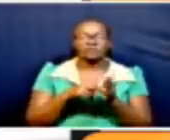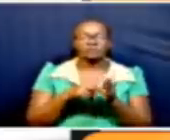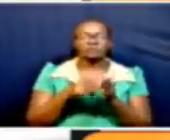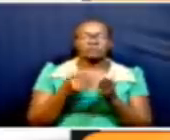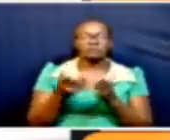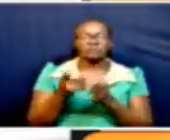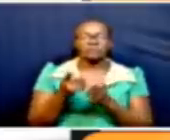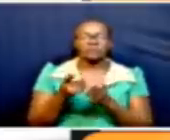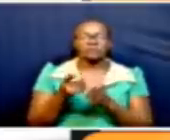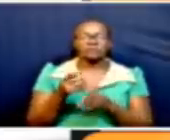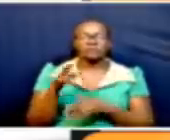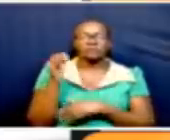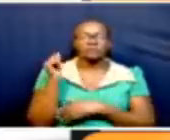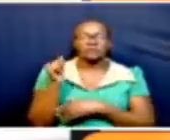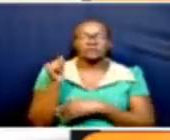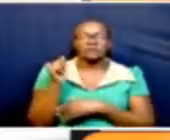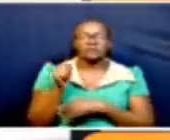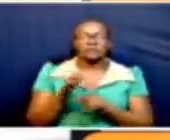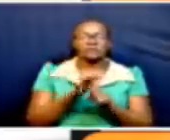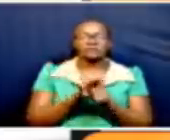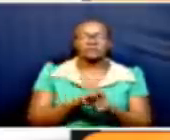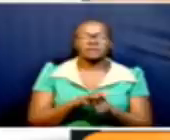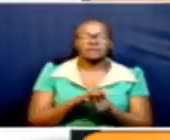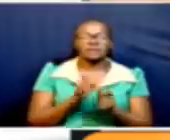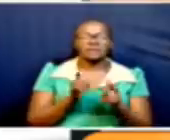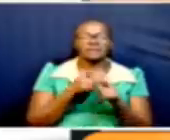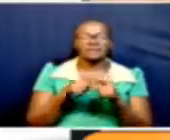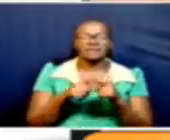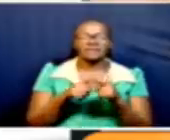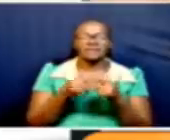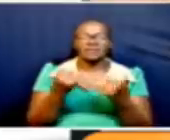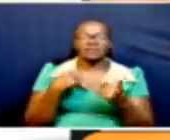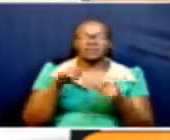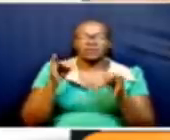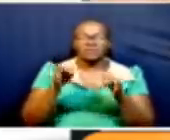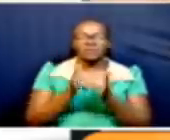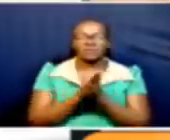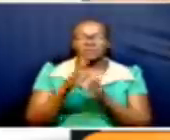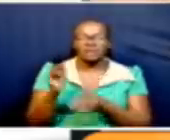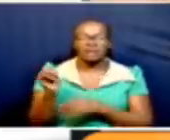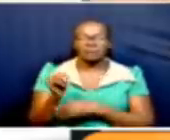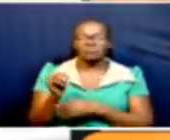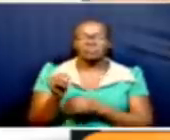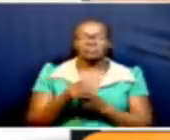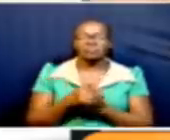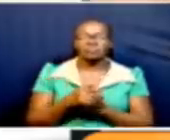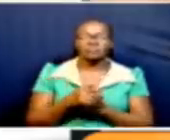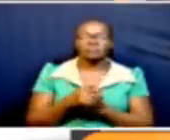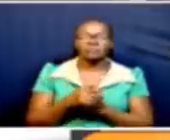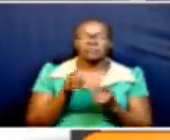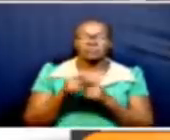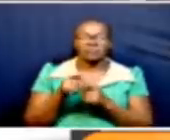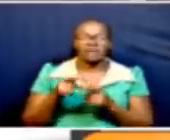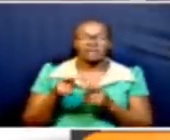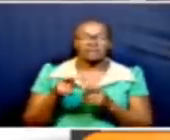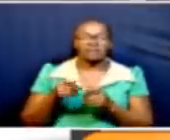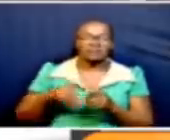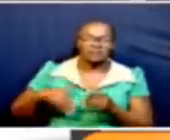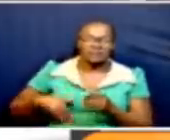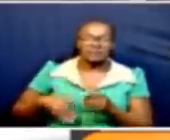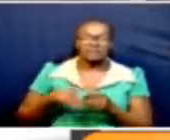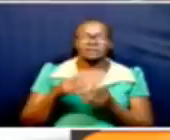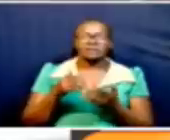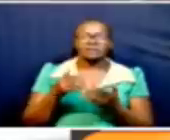to these elders. Correct. And you can see where they are. All those people who taught us good things. Yes. They are also somewhere now. But kidding, my slave kings, my slave queens, they don't listen to anybody.